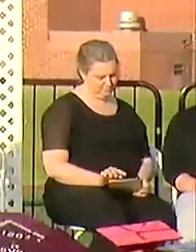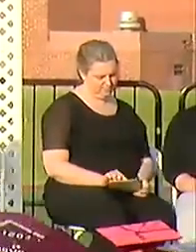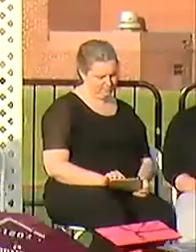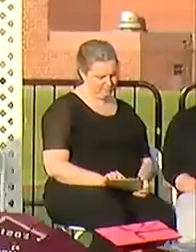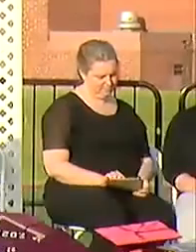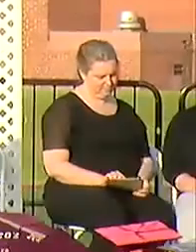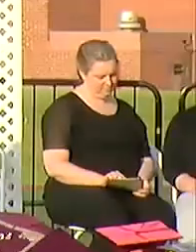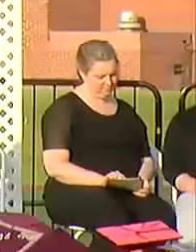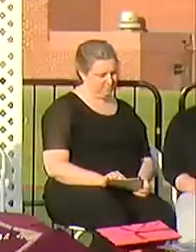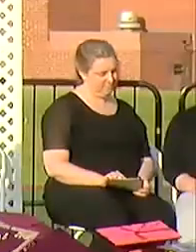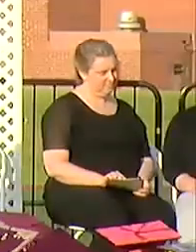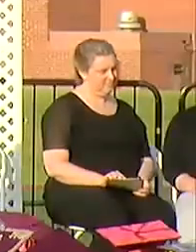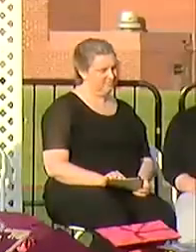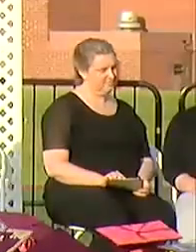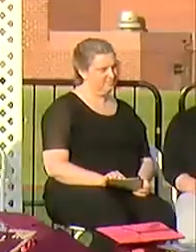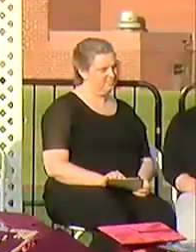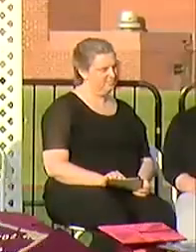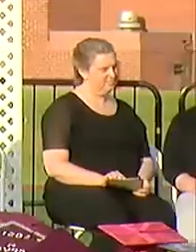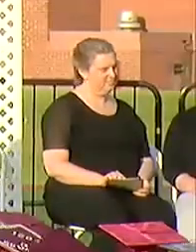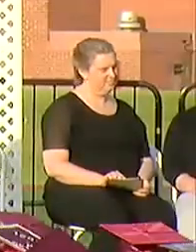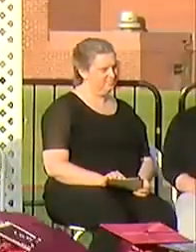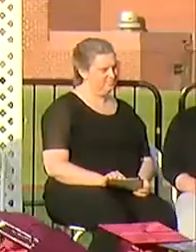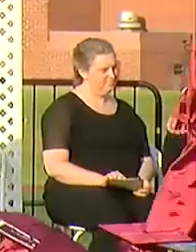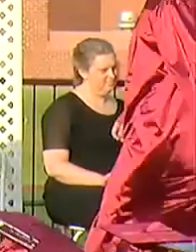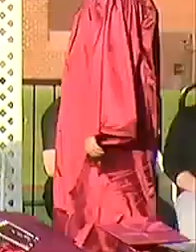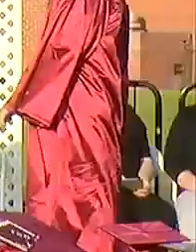Adam Ezra Florian.